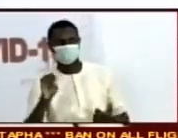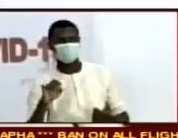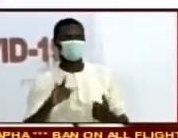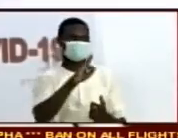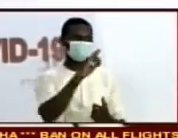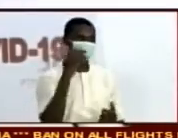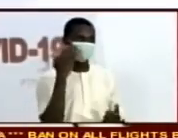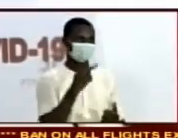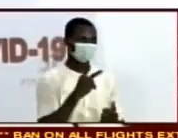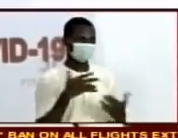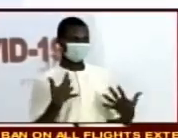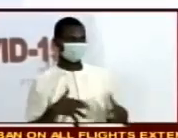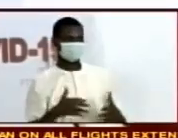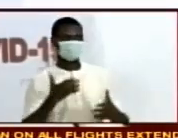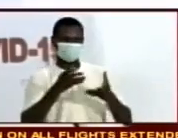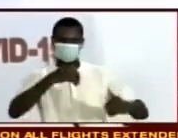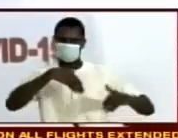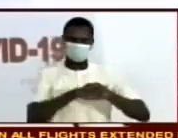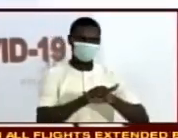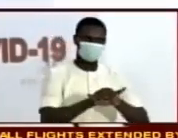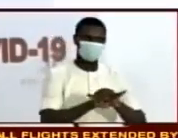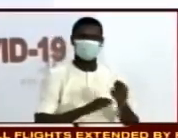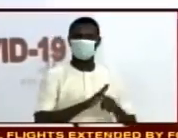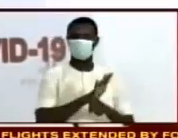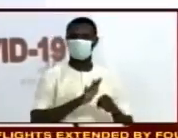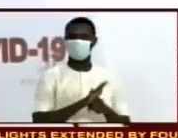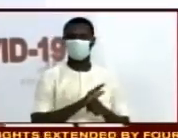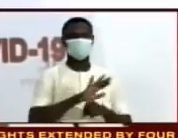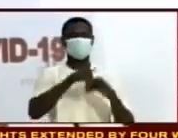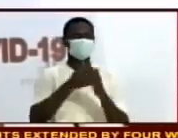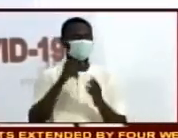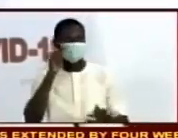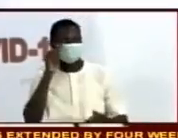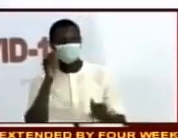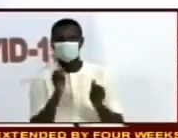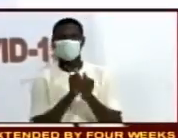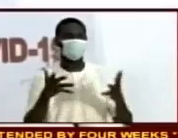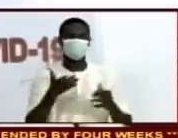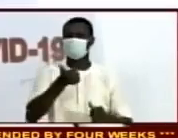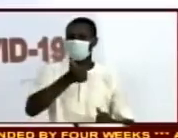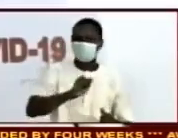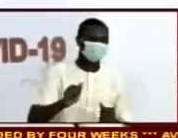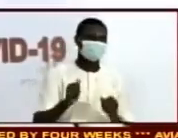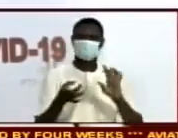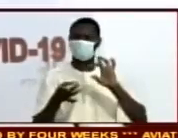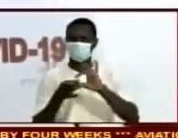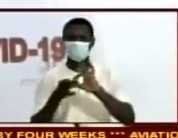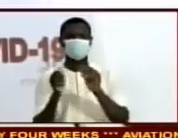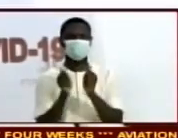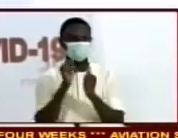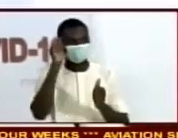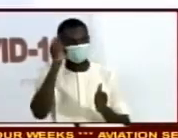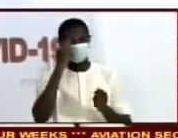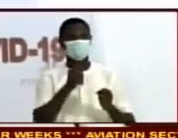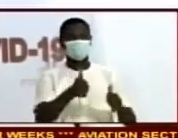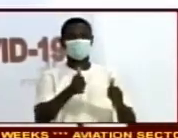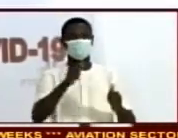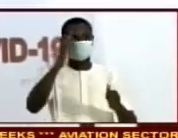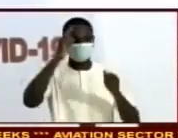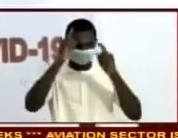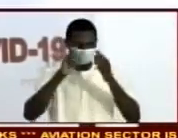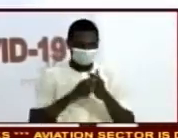they fill up the plane. And Nigerians spontaneously, without any reference to the government, immediately started buying tickets, because